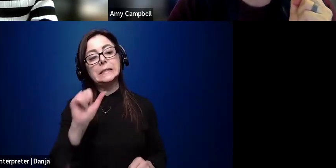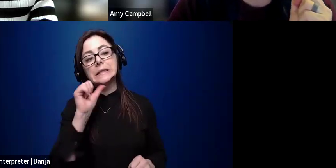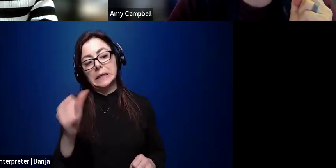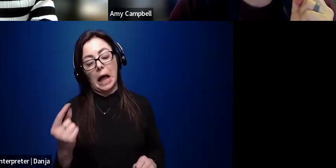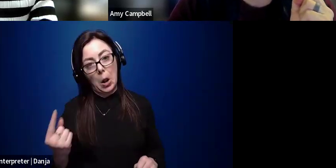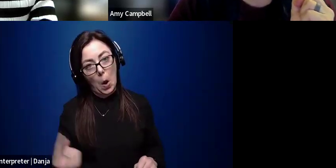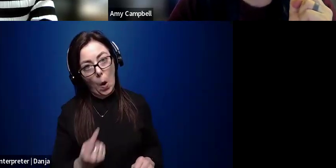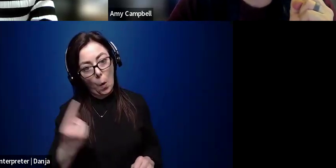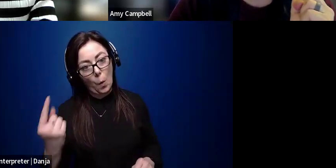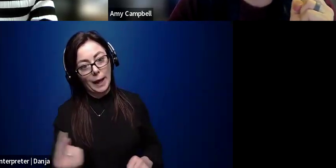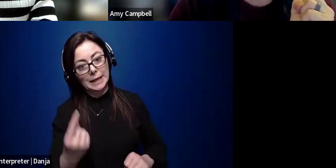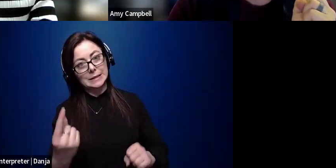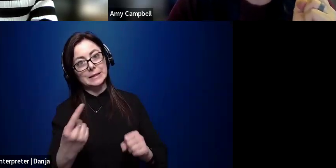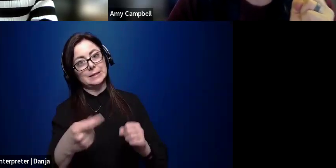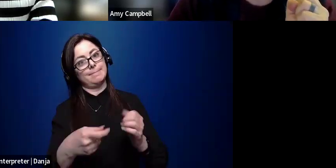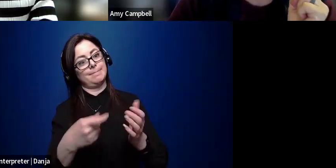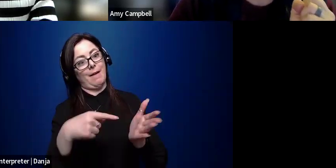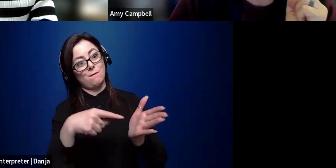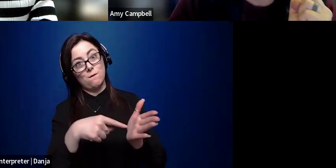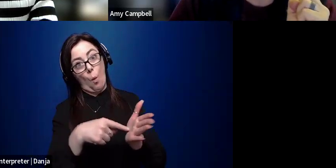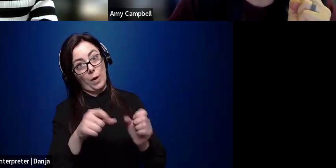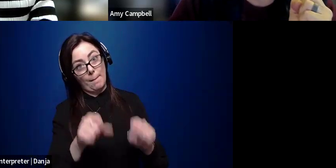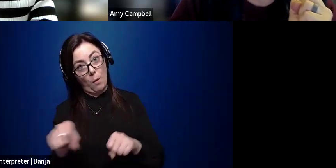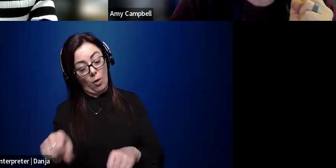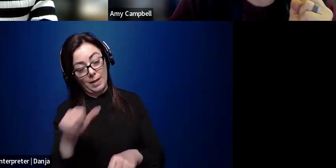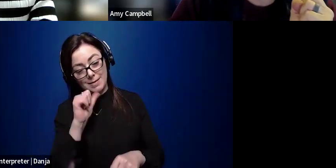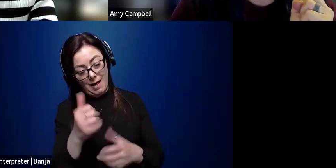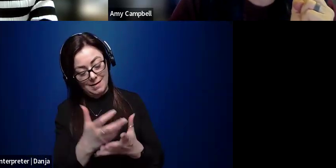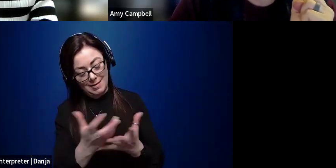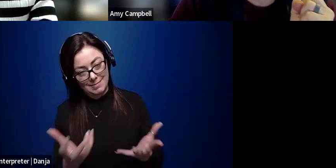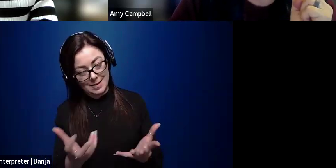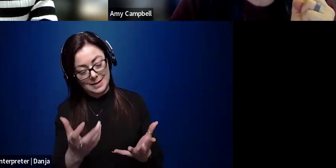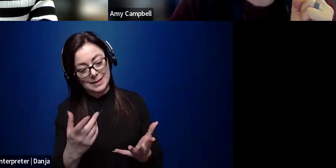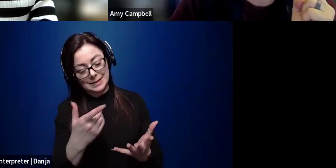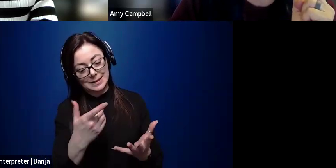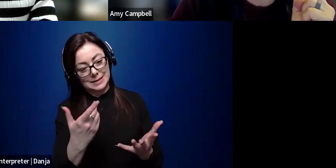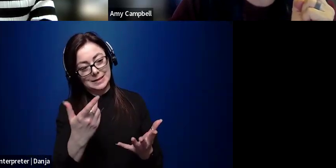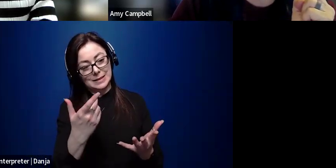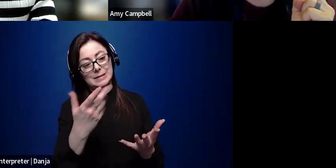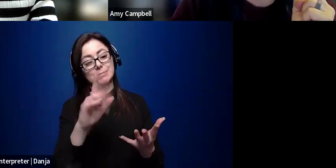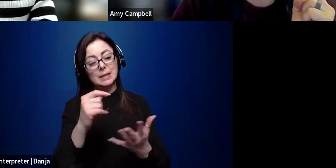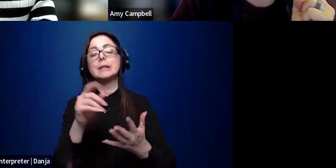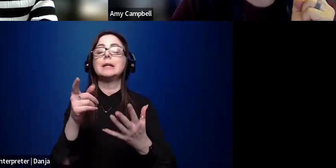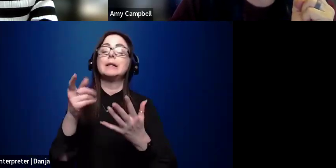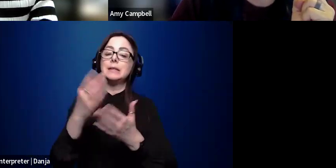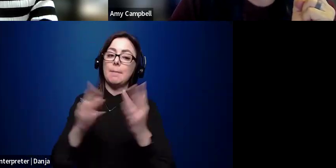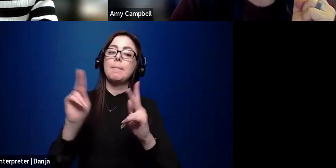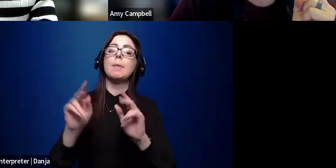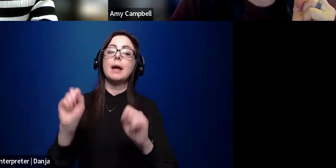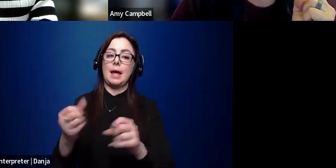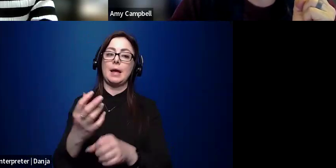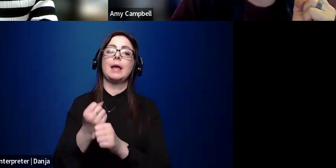what people want or expect, but there is an option for people that can get lower cost